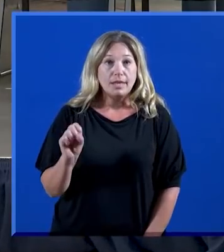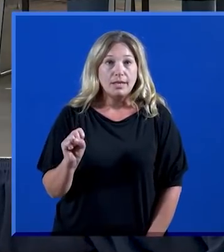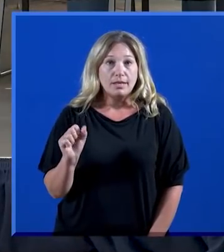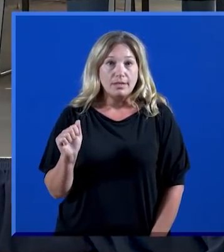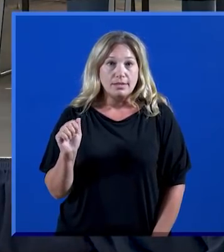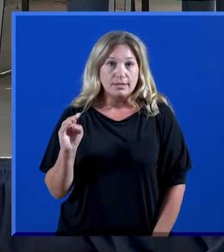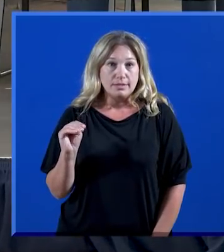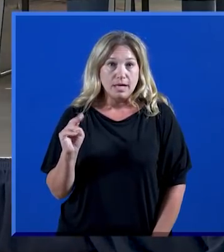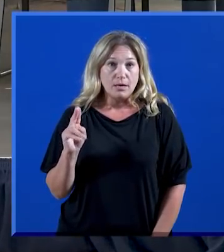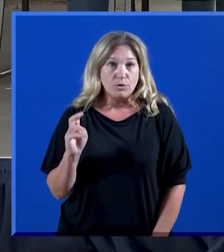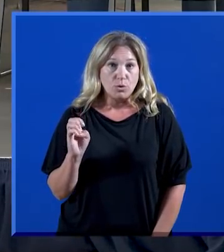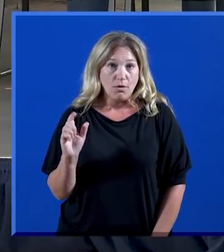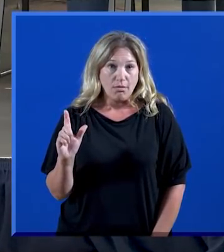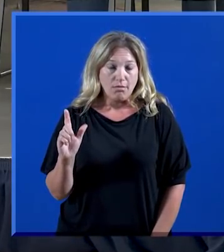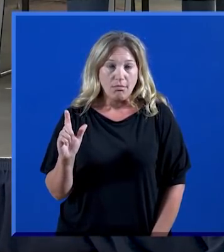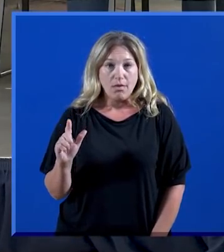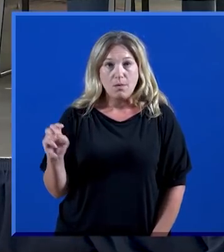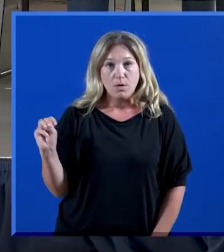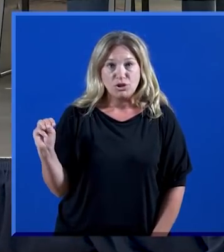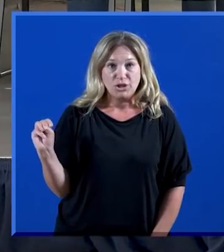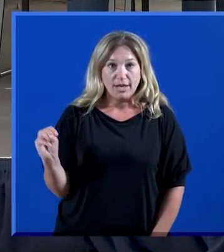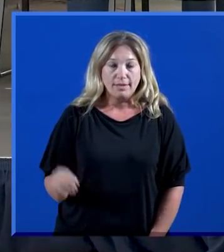Samuel Marchetti.